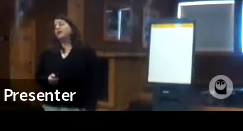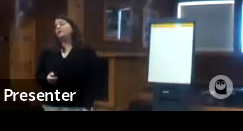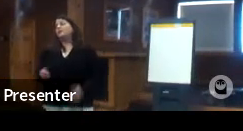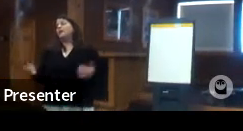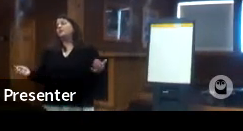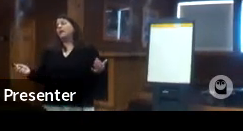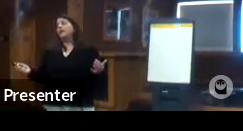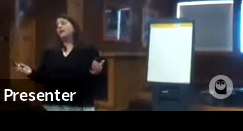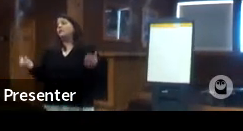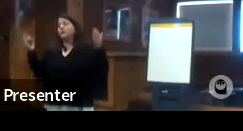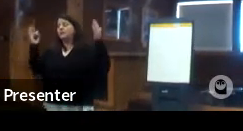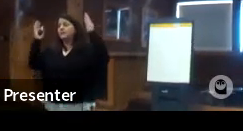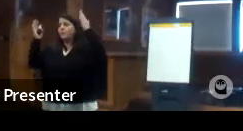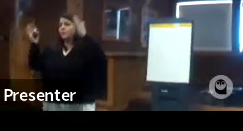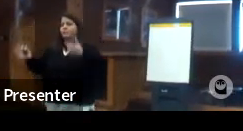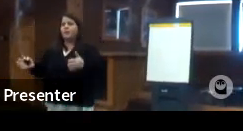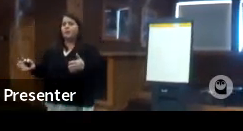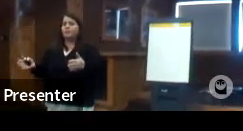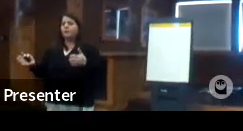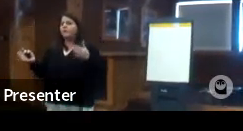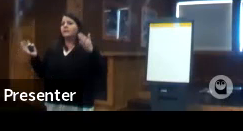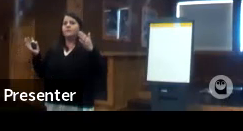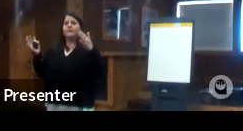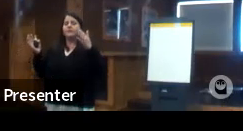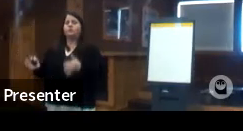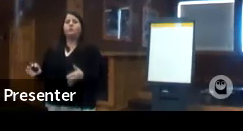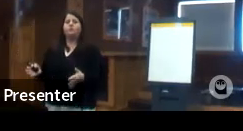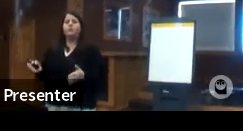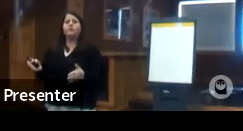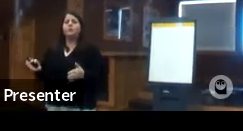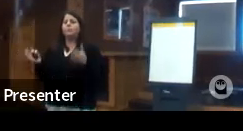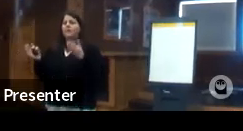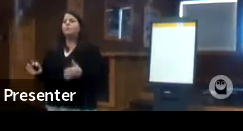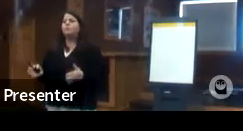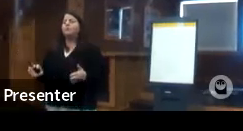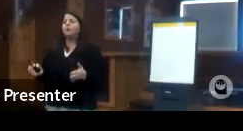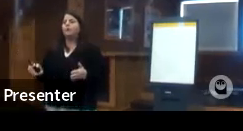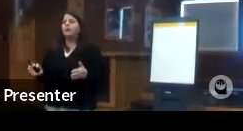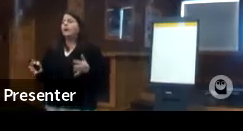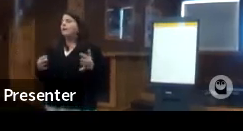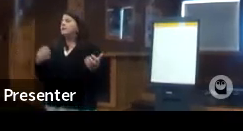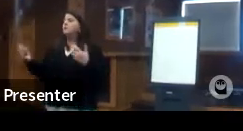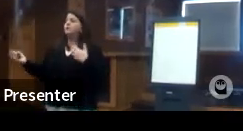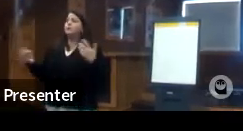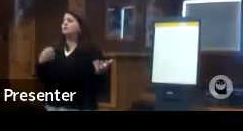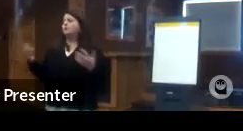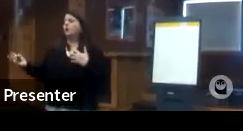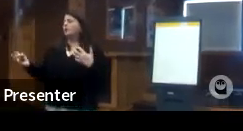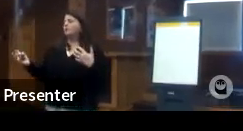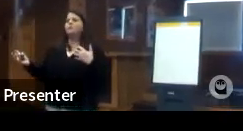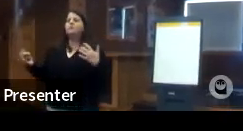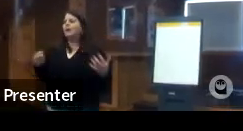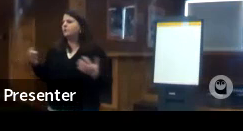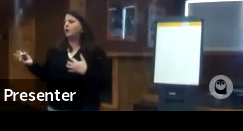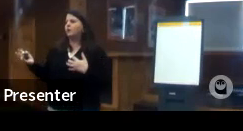an expert to actually educate, and you're going to say what you know. You're going to testify to the truth of what you know based on what you know. And then the attorneys are going